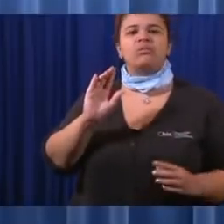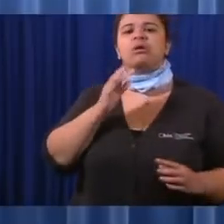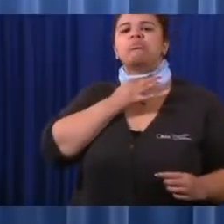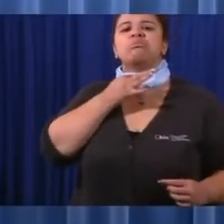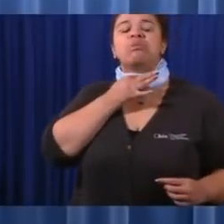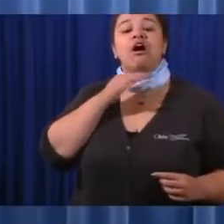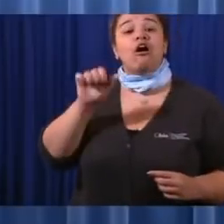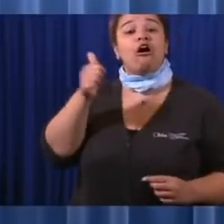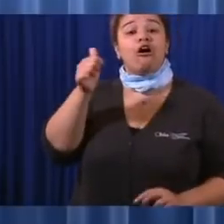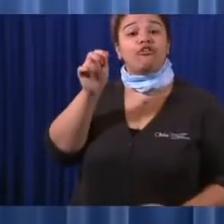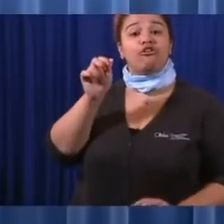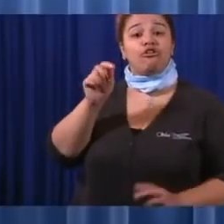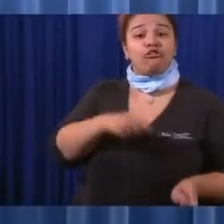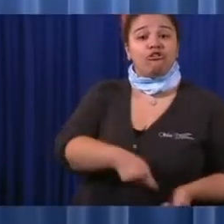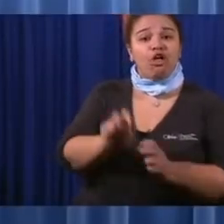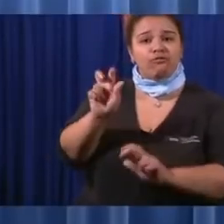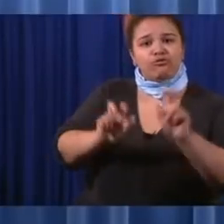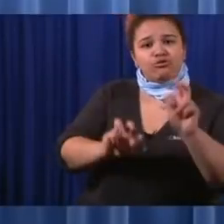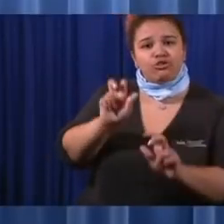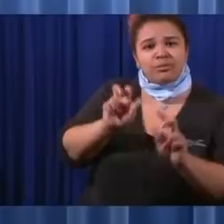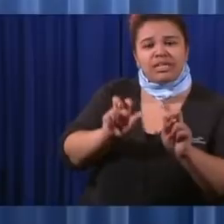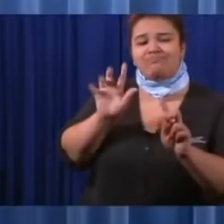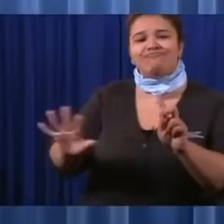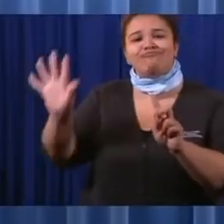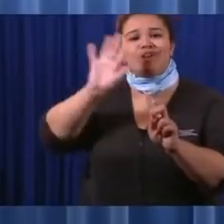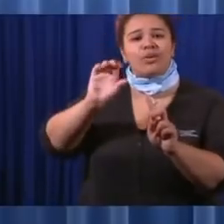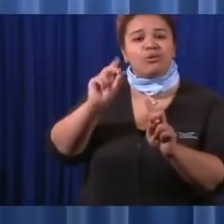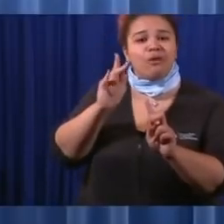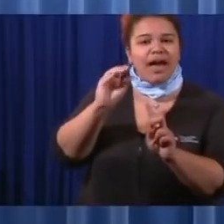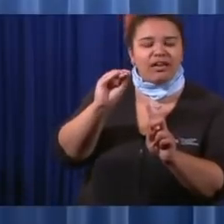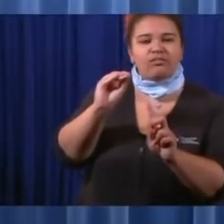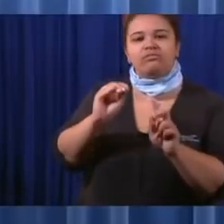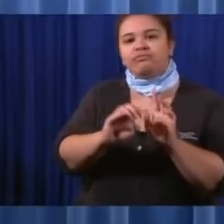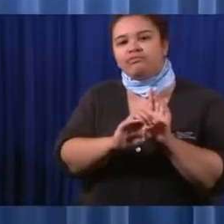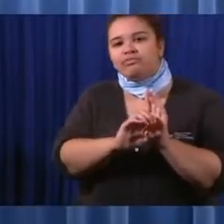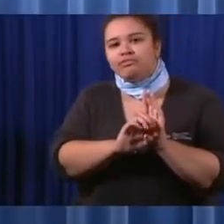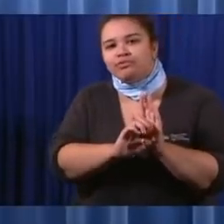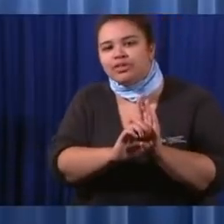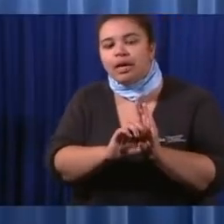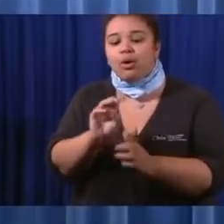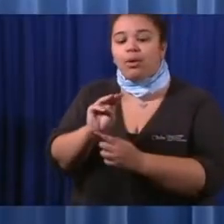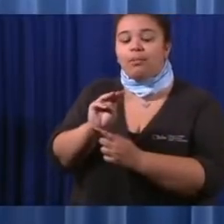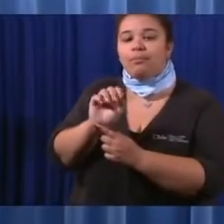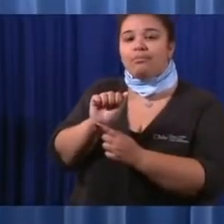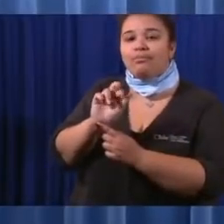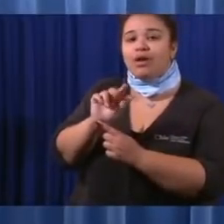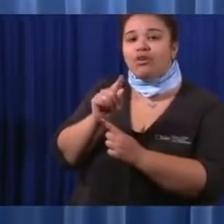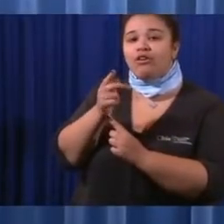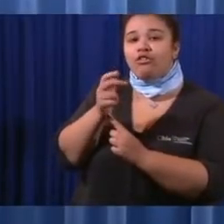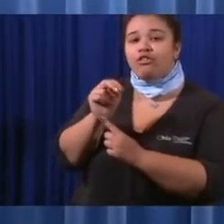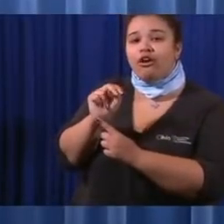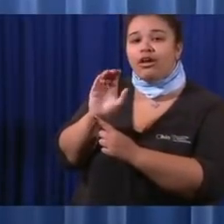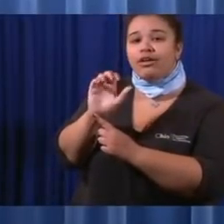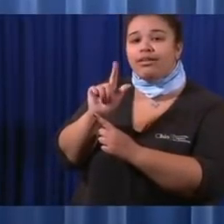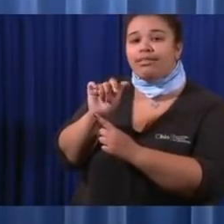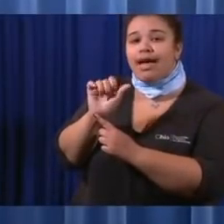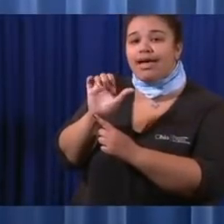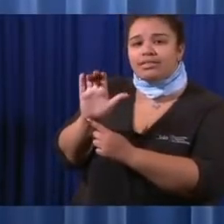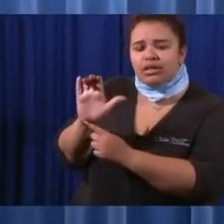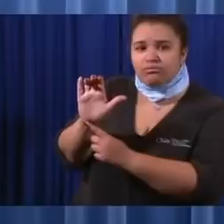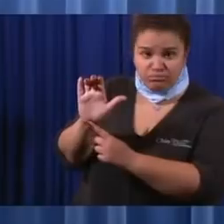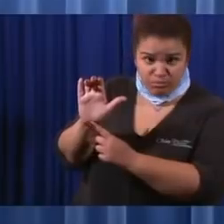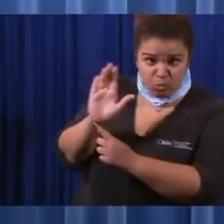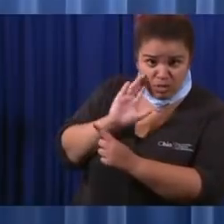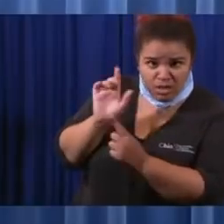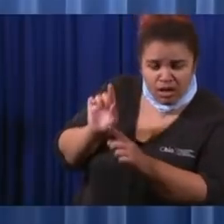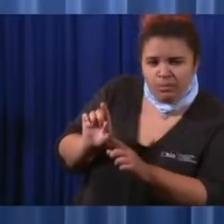golf tournaments, professional golf tournaments in Ohio, including like the Marathon Classic in Sylvania? What is it that the Memorial Tournament